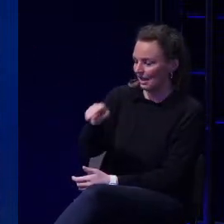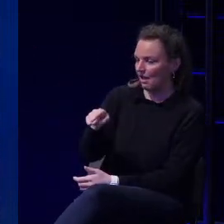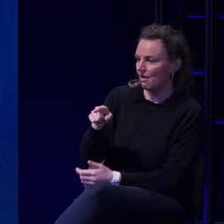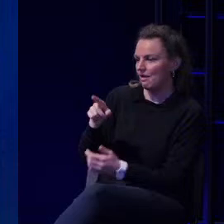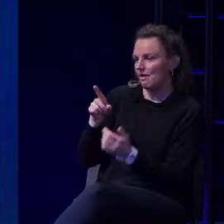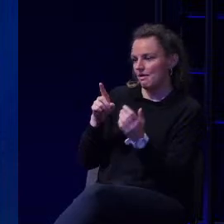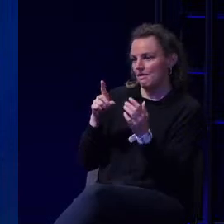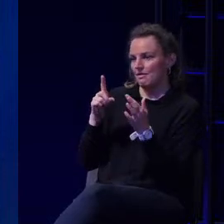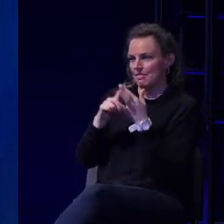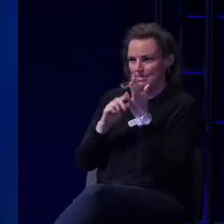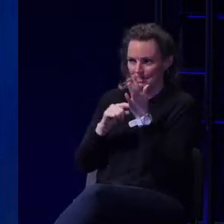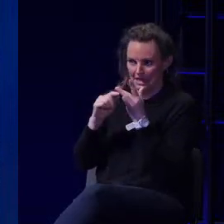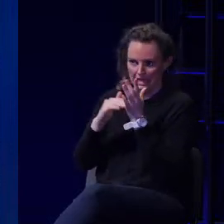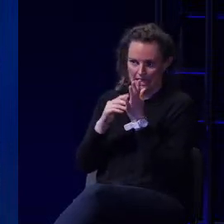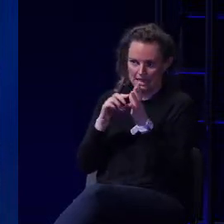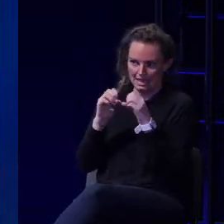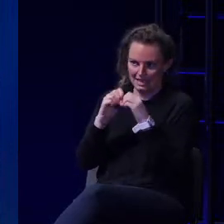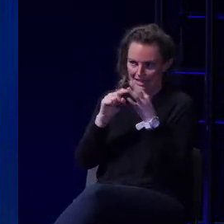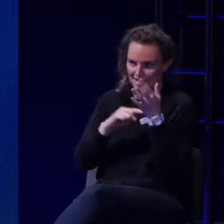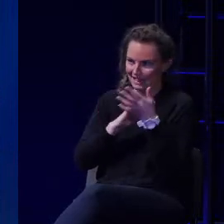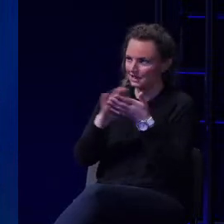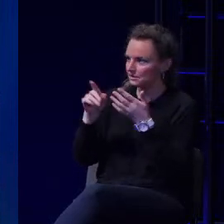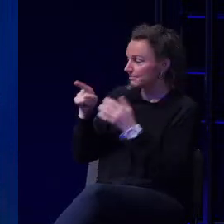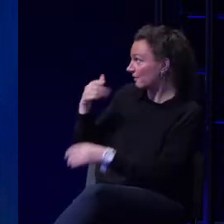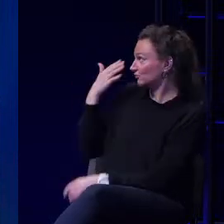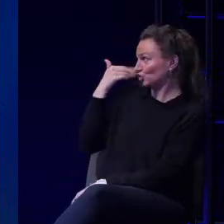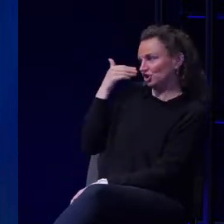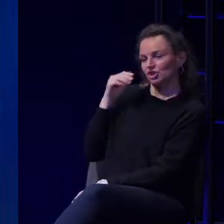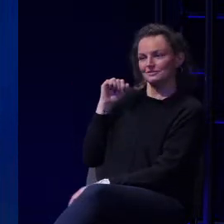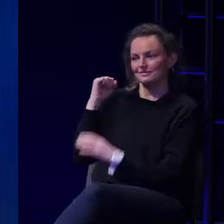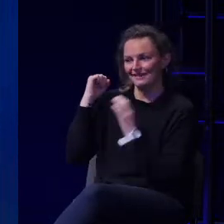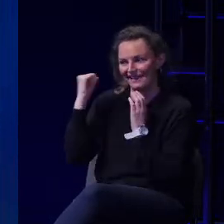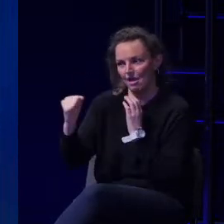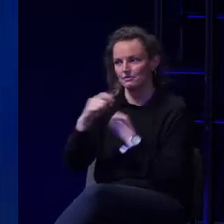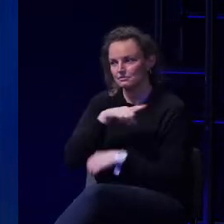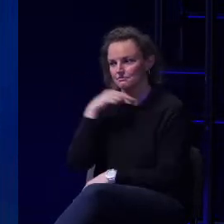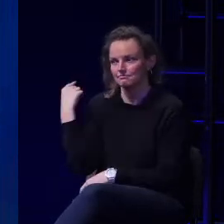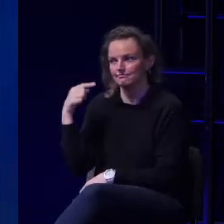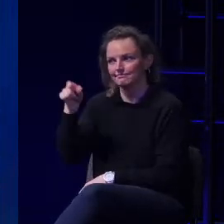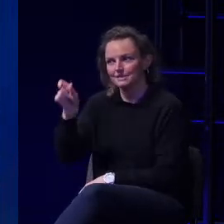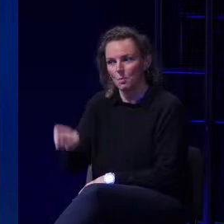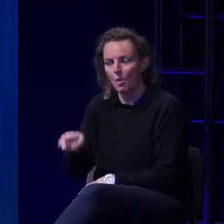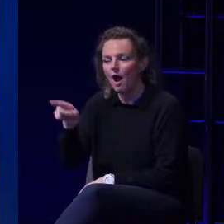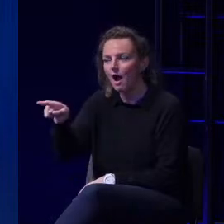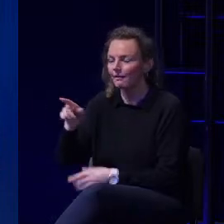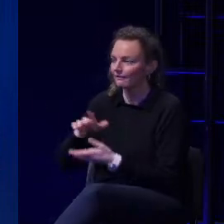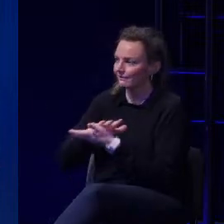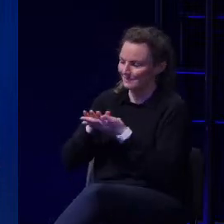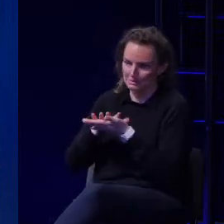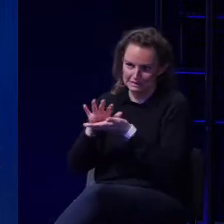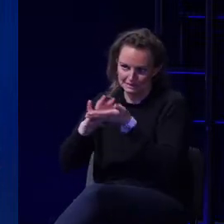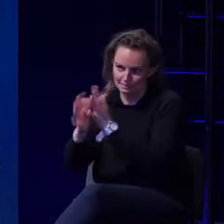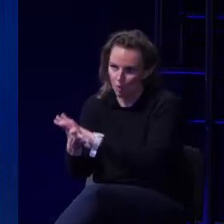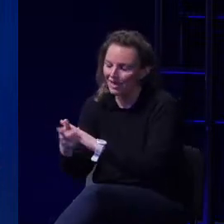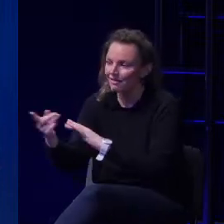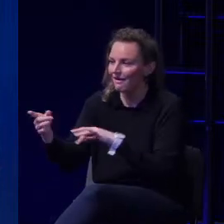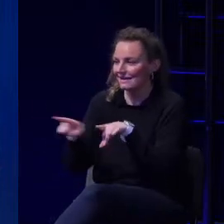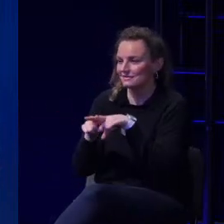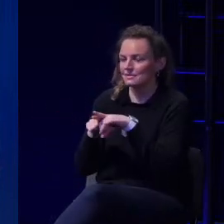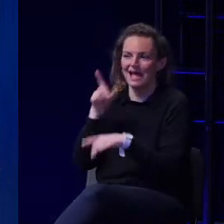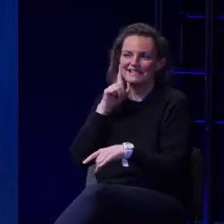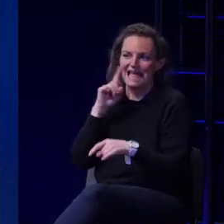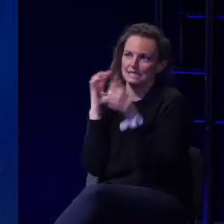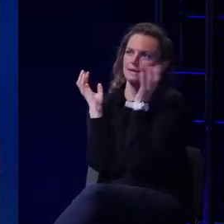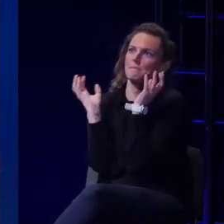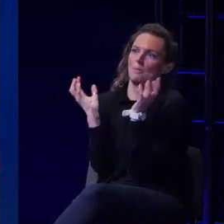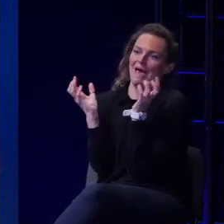that she's just, spoiler alert, she just killed someone. So it's about that sort of Lady Macbeth trauma of trying